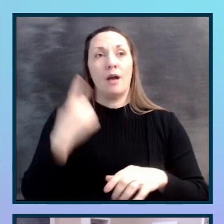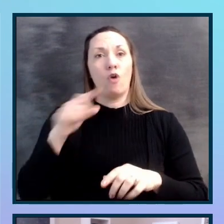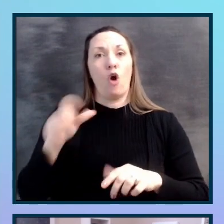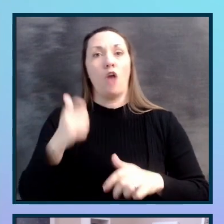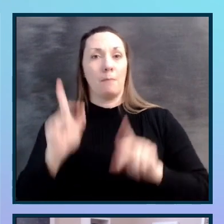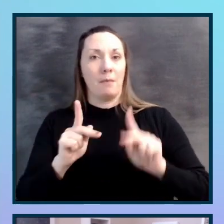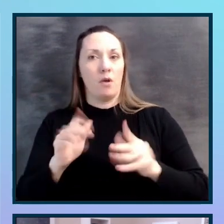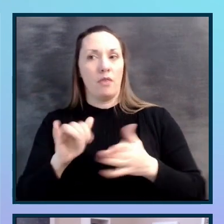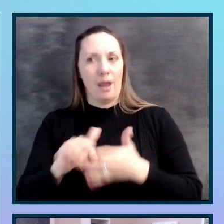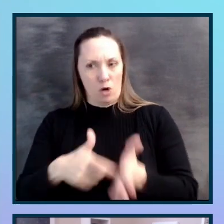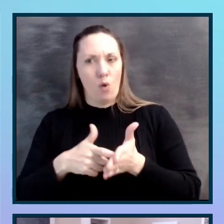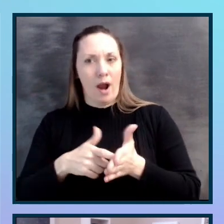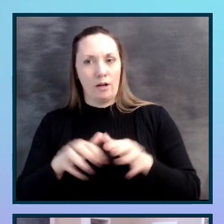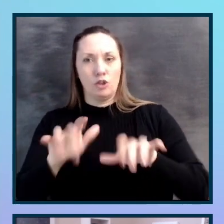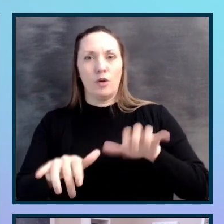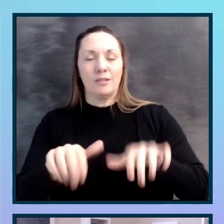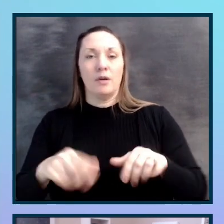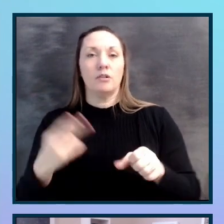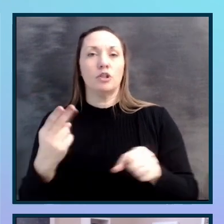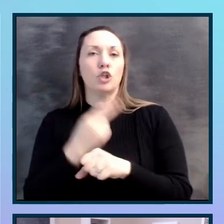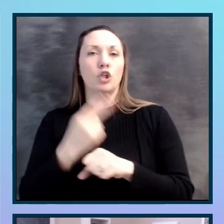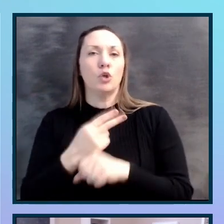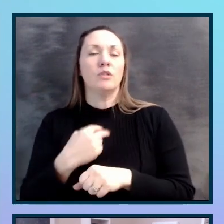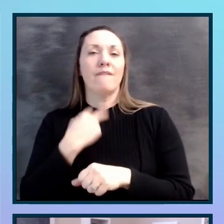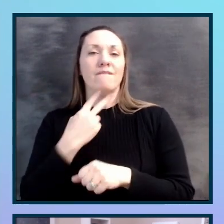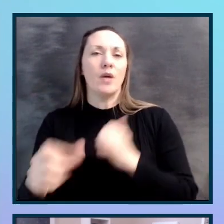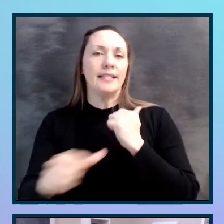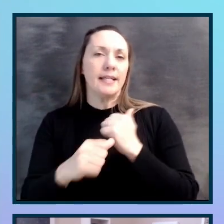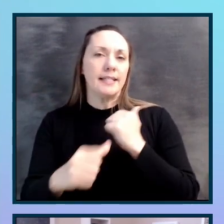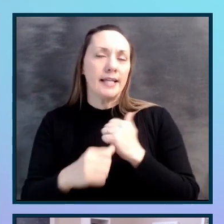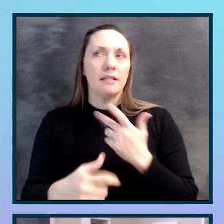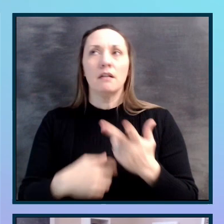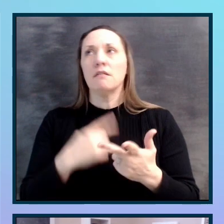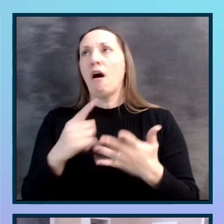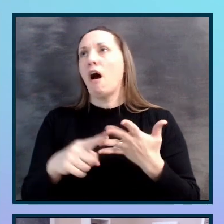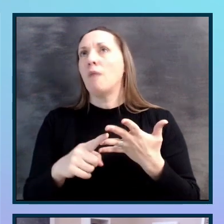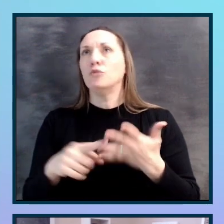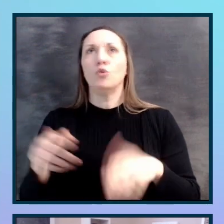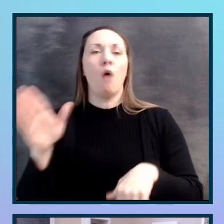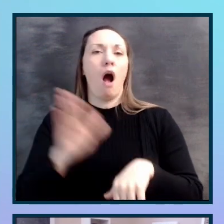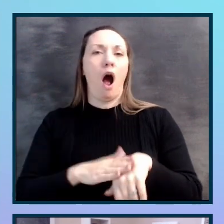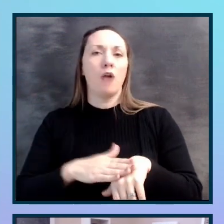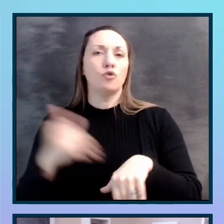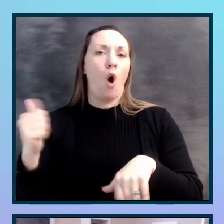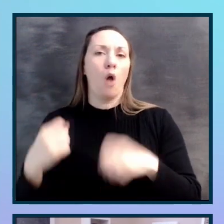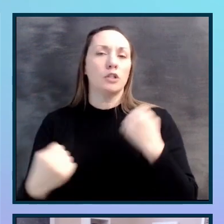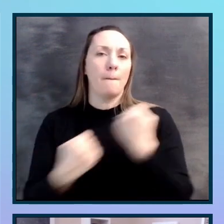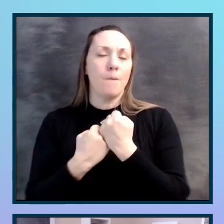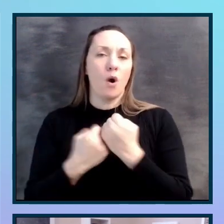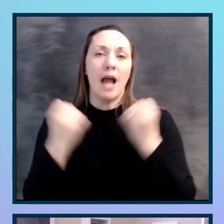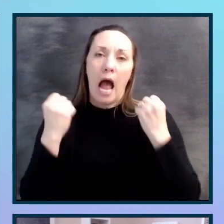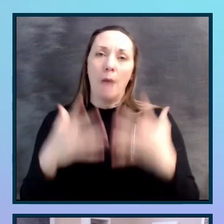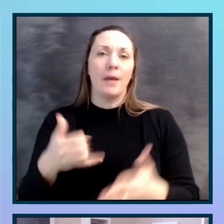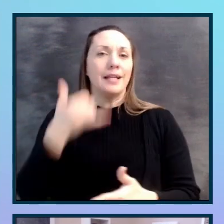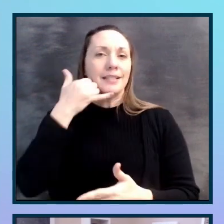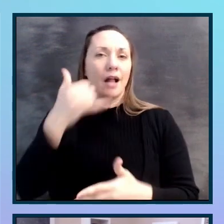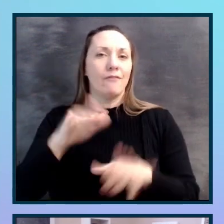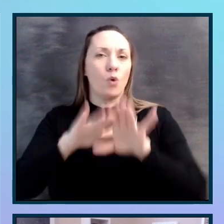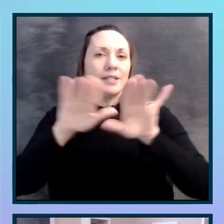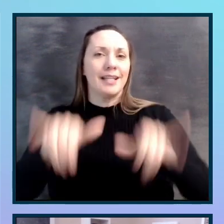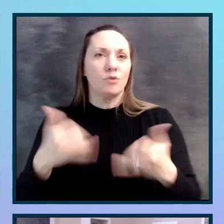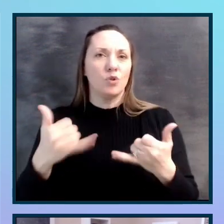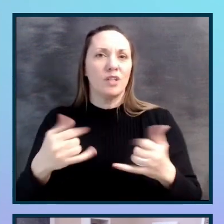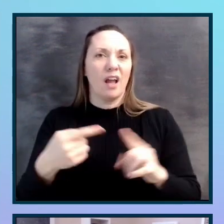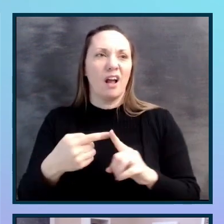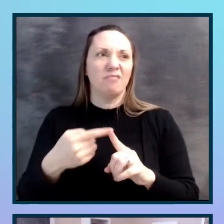those transcriptions, to the use of voice assistants, to on-call support. How many telephone systems today have moved away